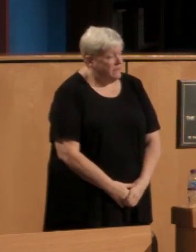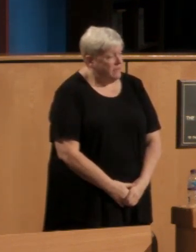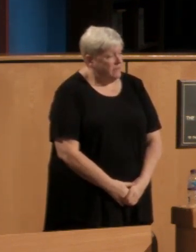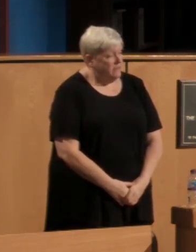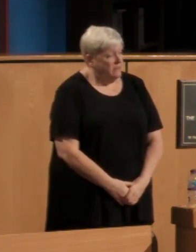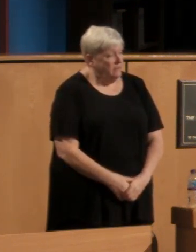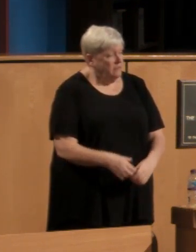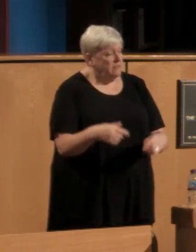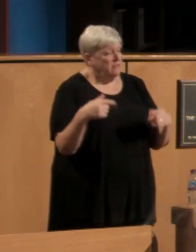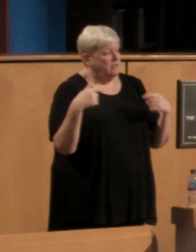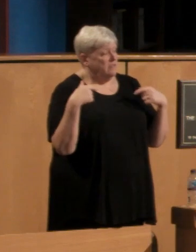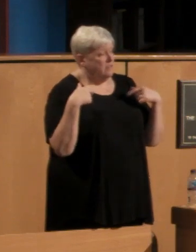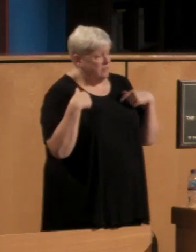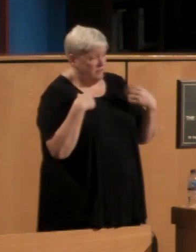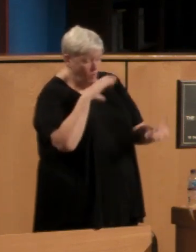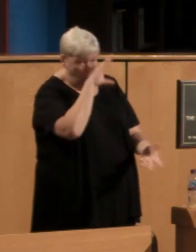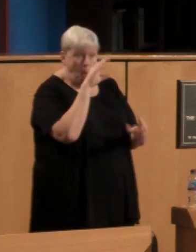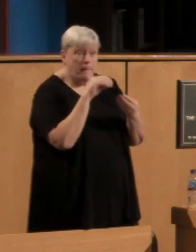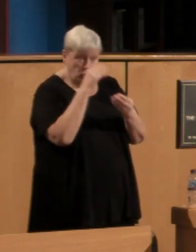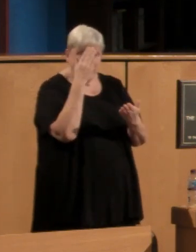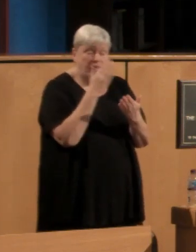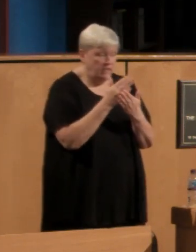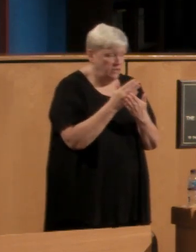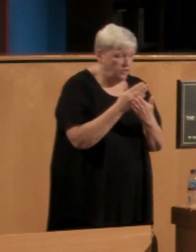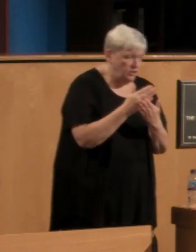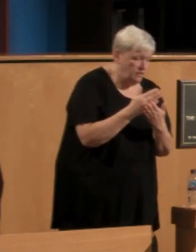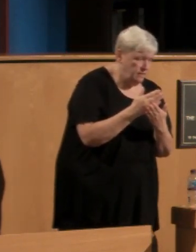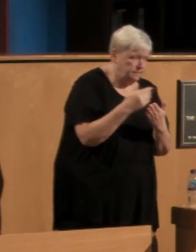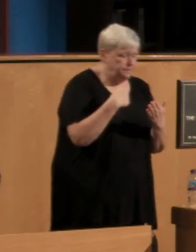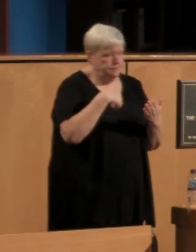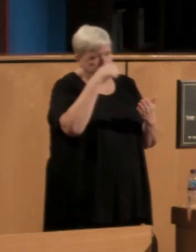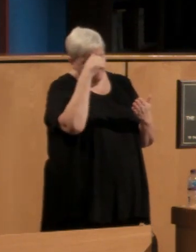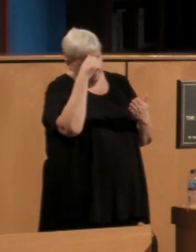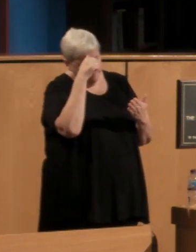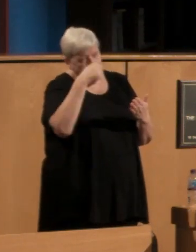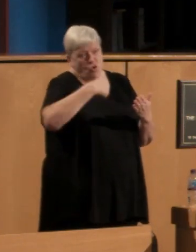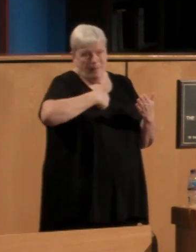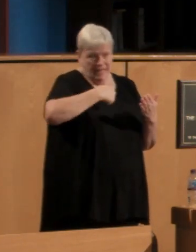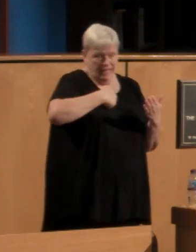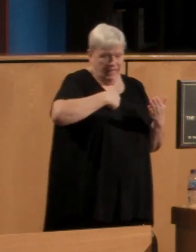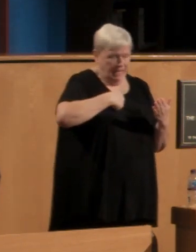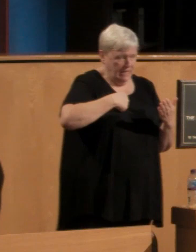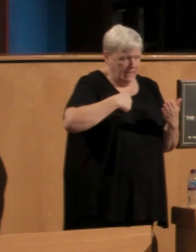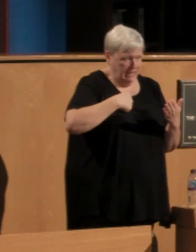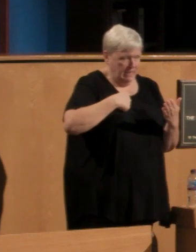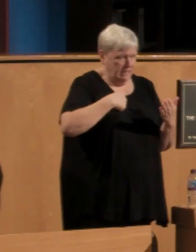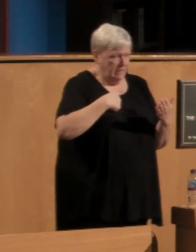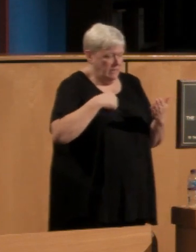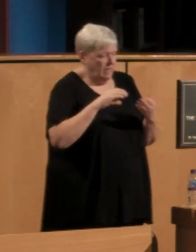Yeah, I think that was a pretty comprehensive definition. I think I would add that, to me, naming your work